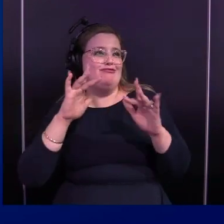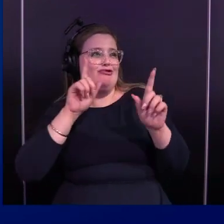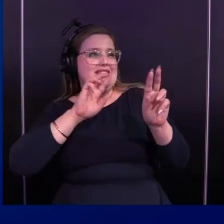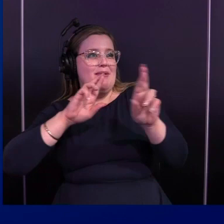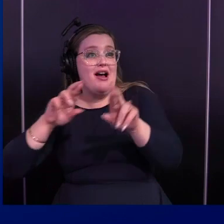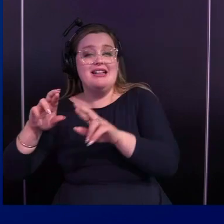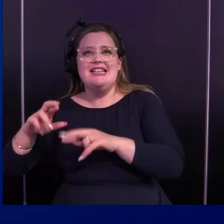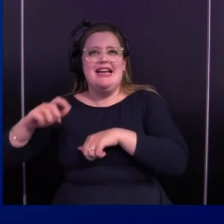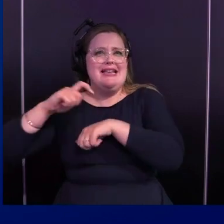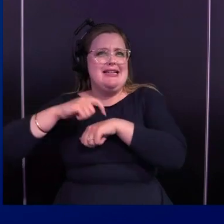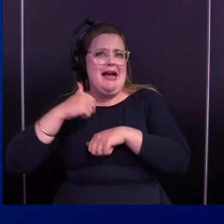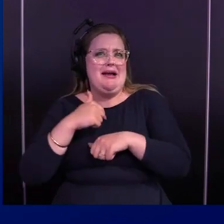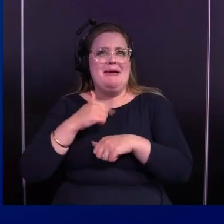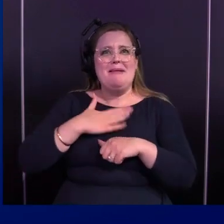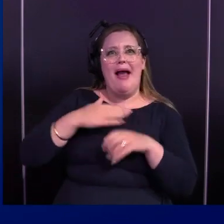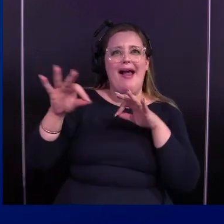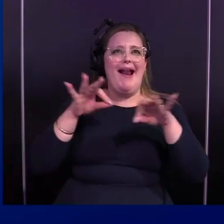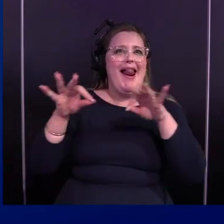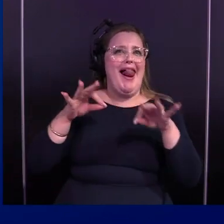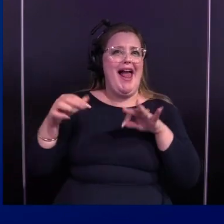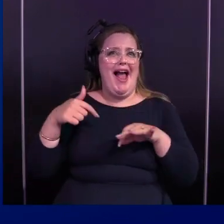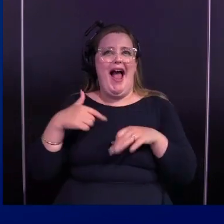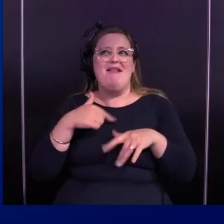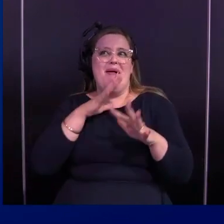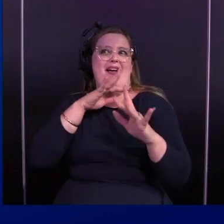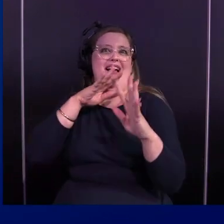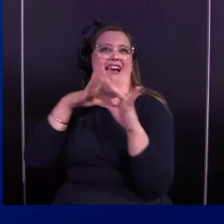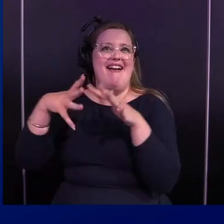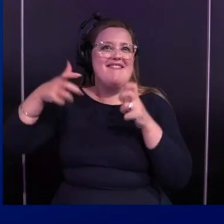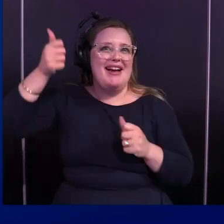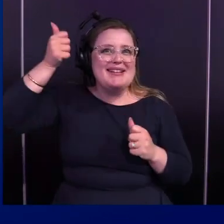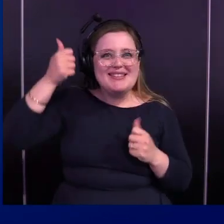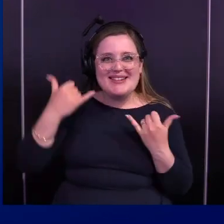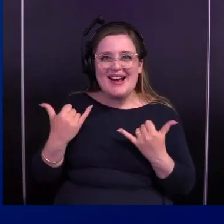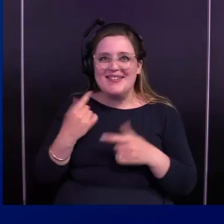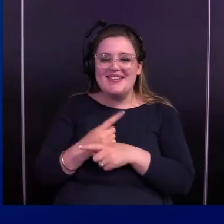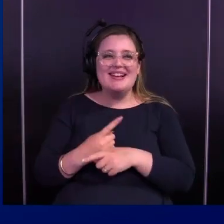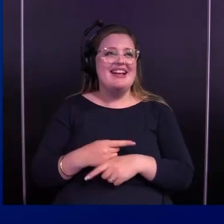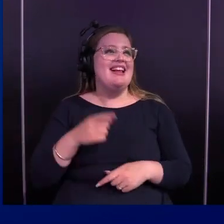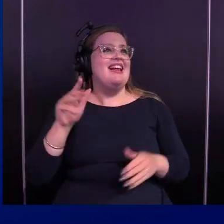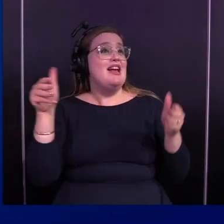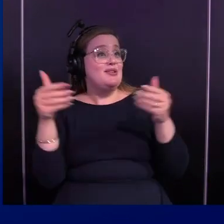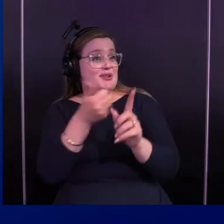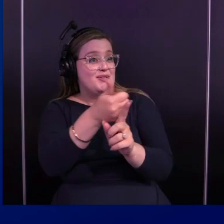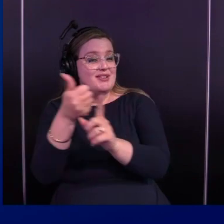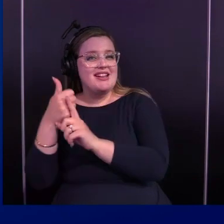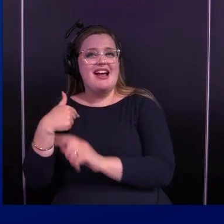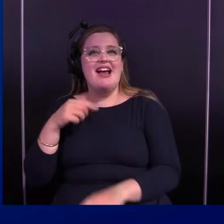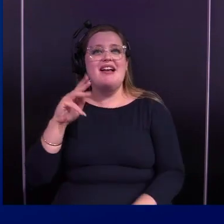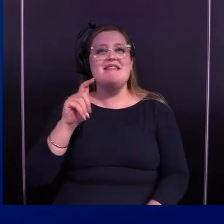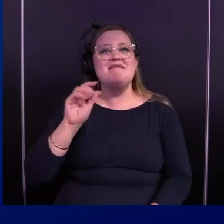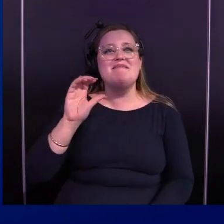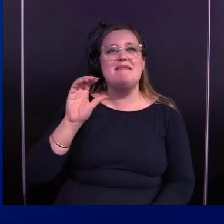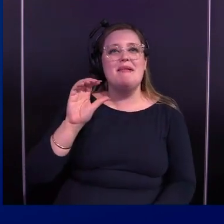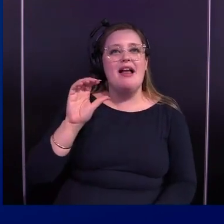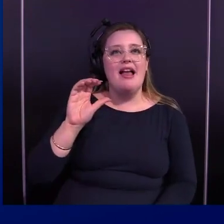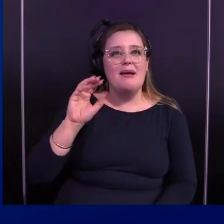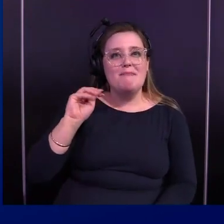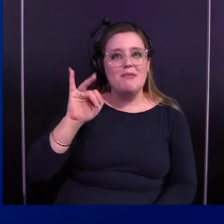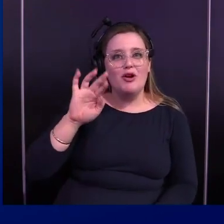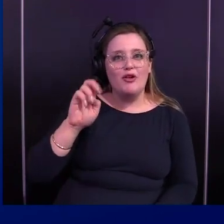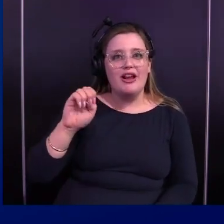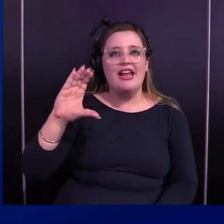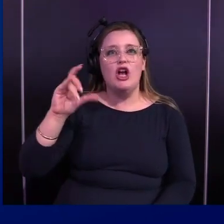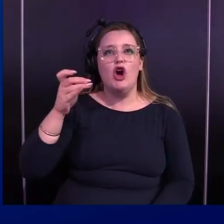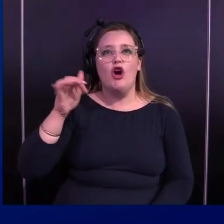that. I am joined by my lovely friends here. Go ahead and introduce yourselves, please. Hey, I'm back. I'm Marie Carlton. I'm a senior